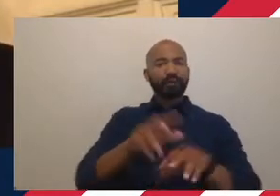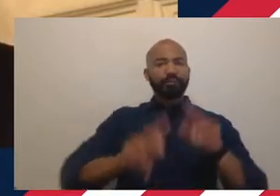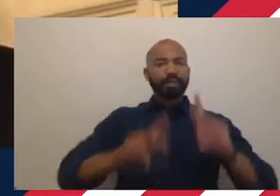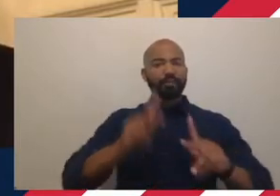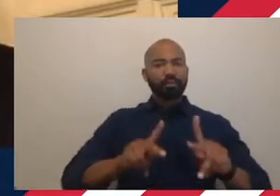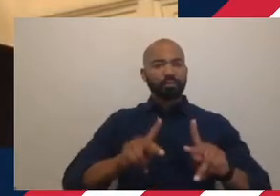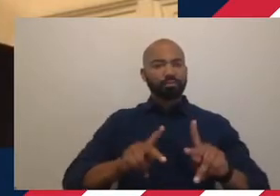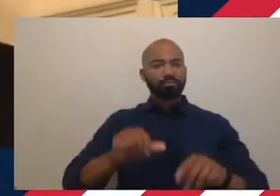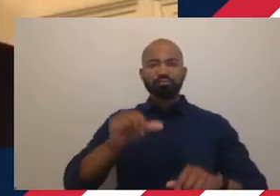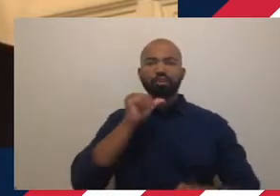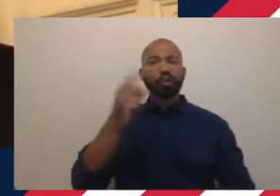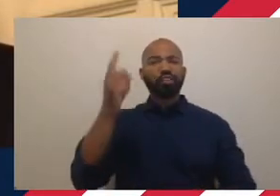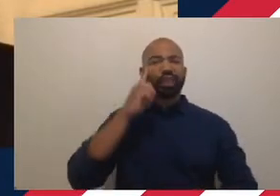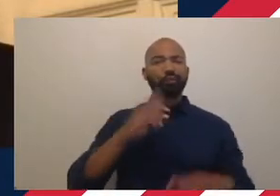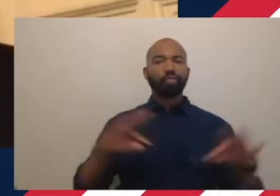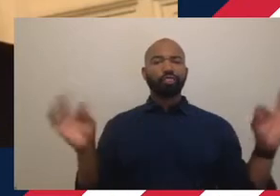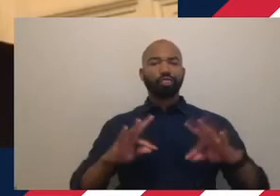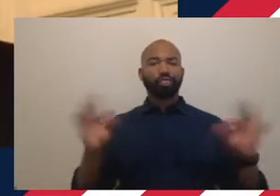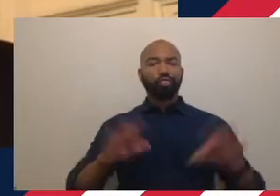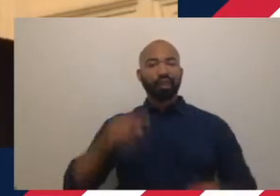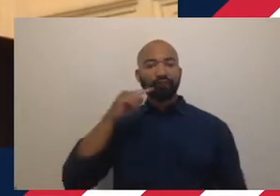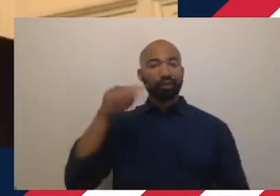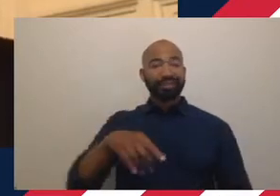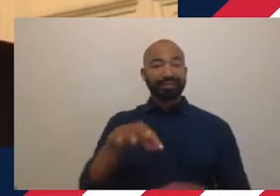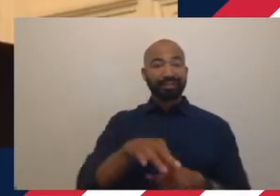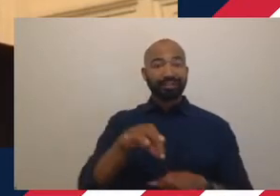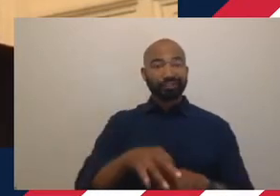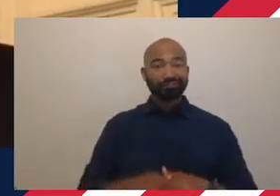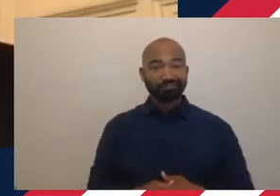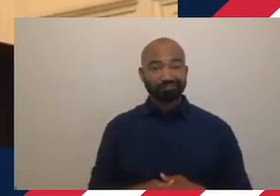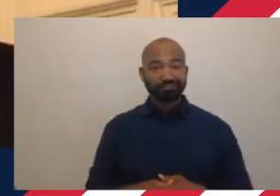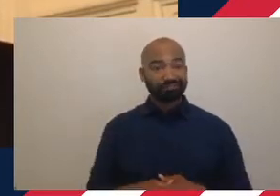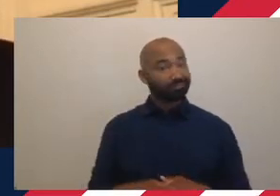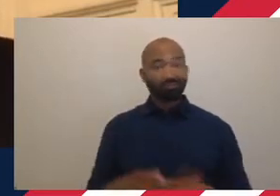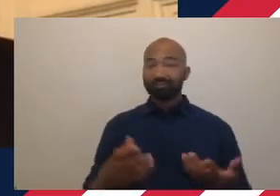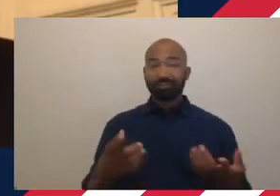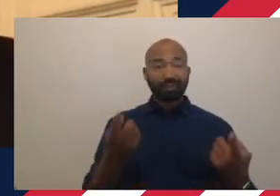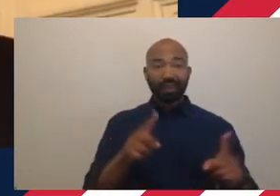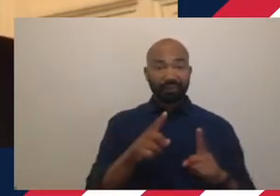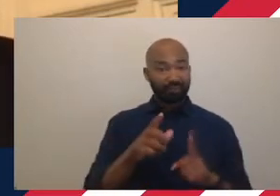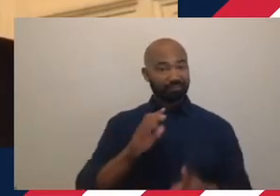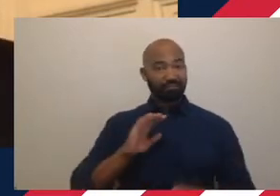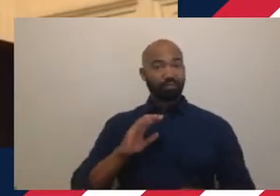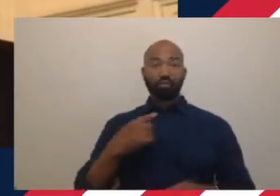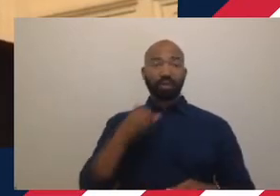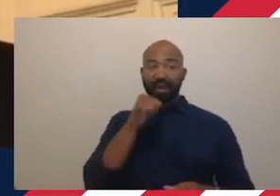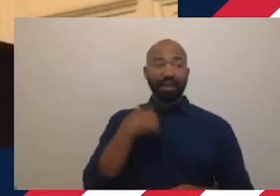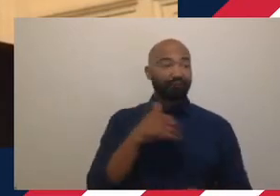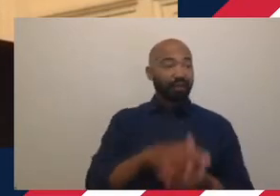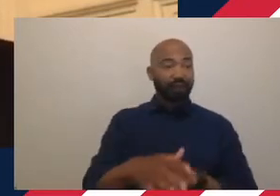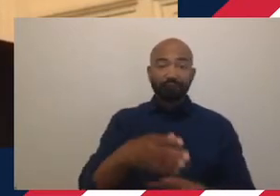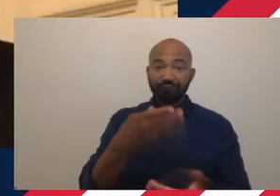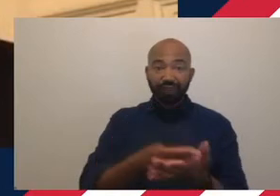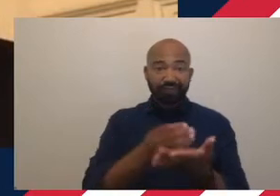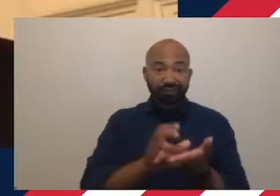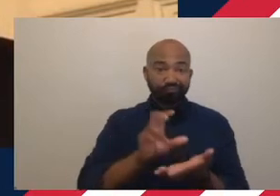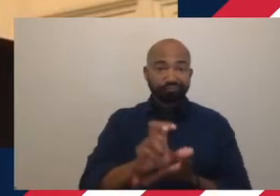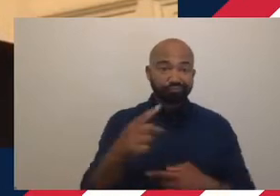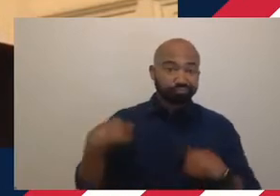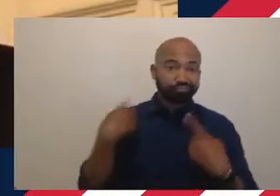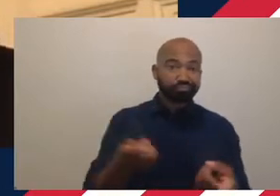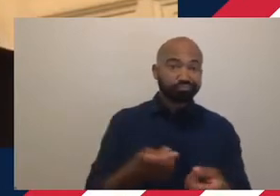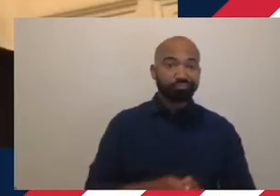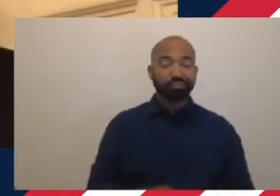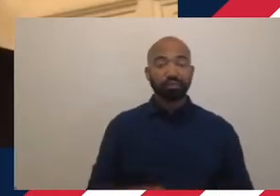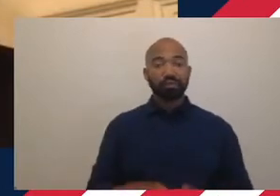And, IHS has been underfunded since its start. We actually want changes in